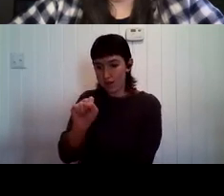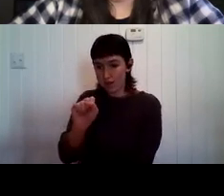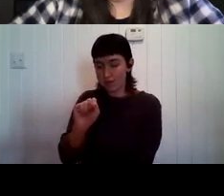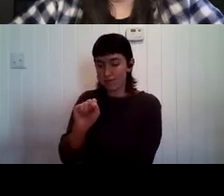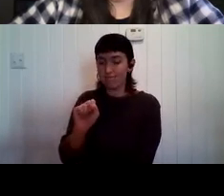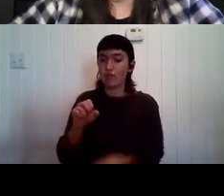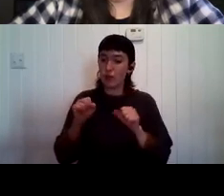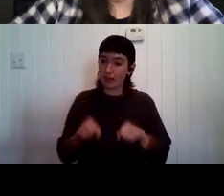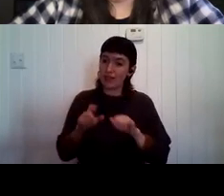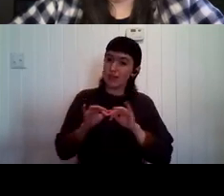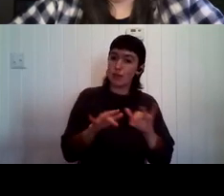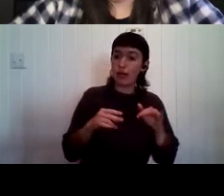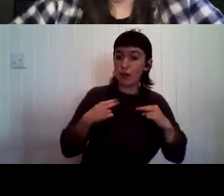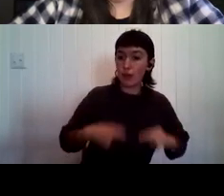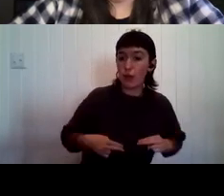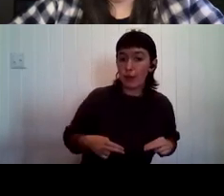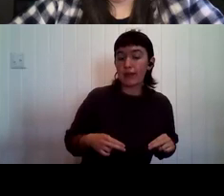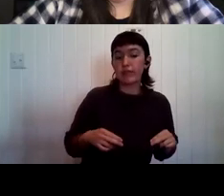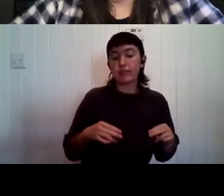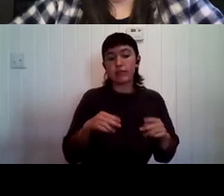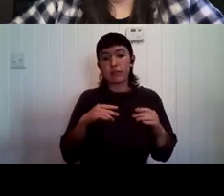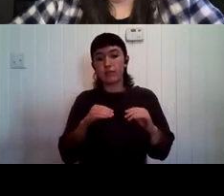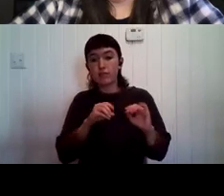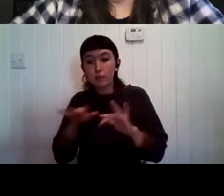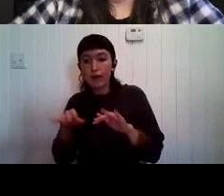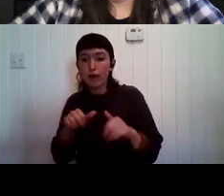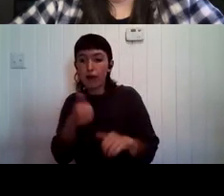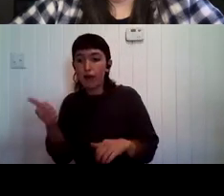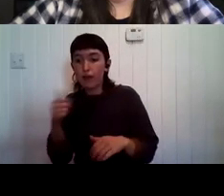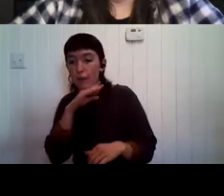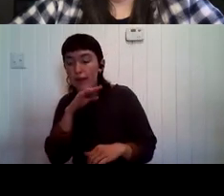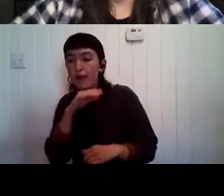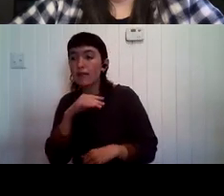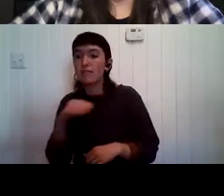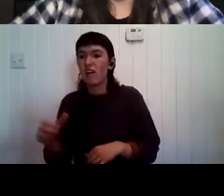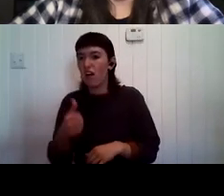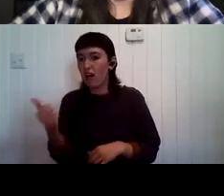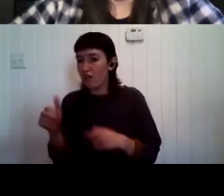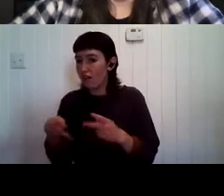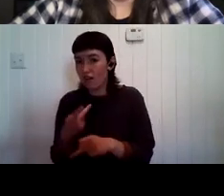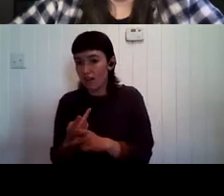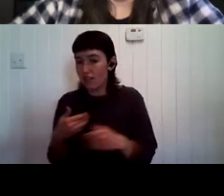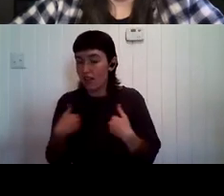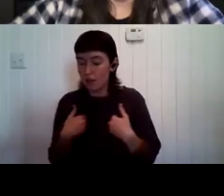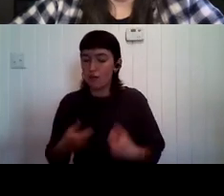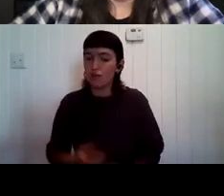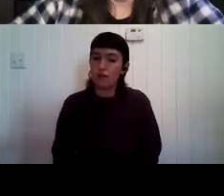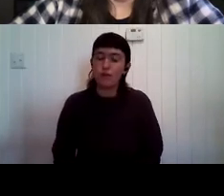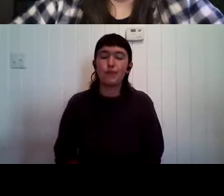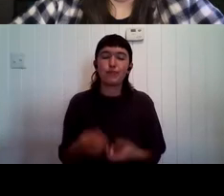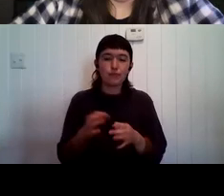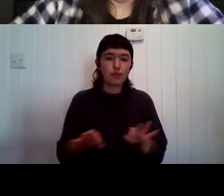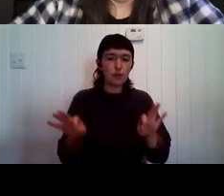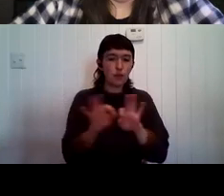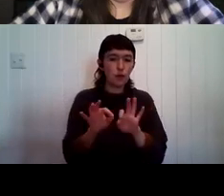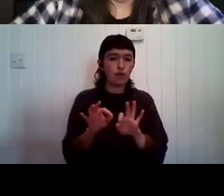as you can imagine, multiple species. So why is this important? This is really important to not only understand for,